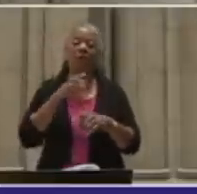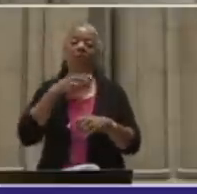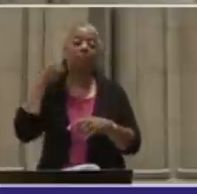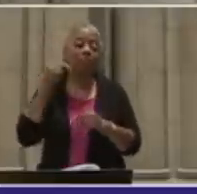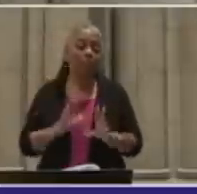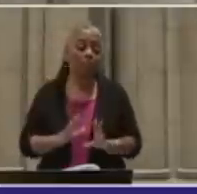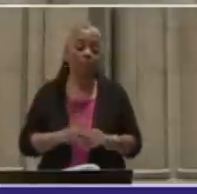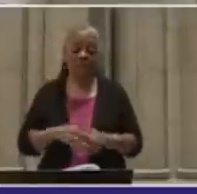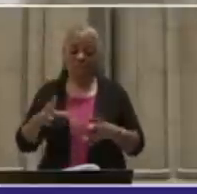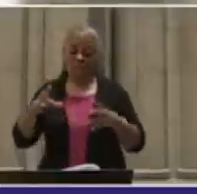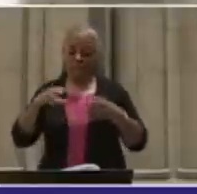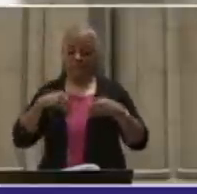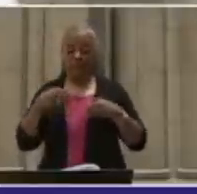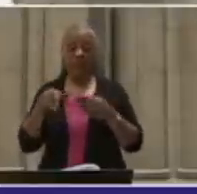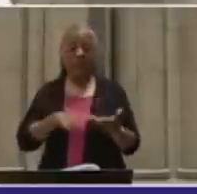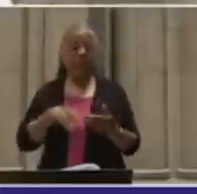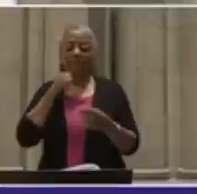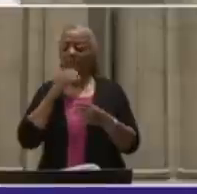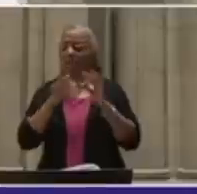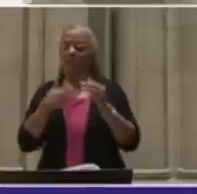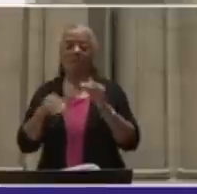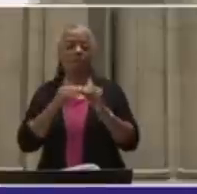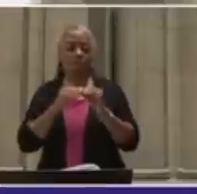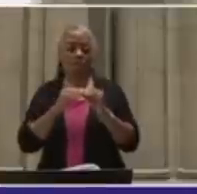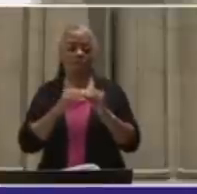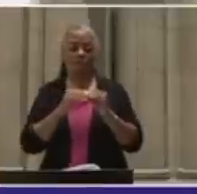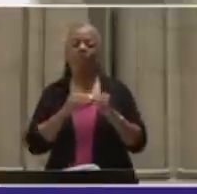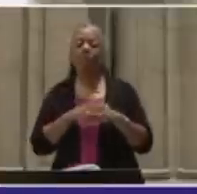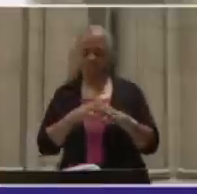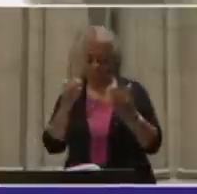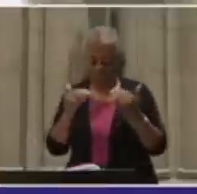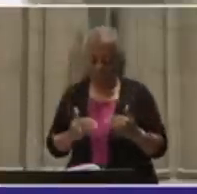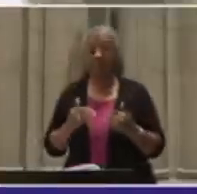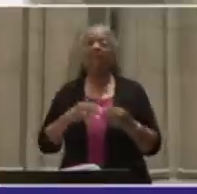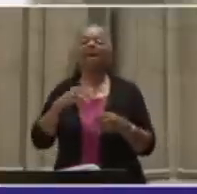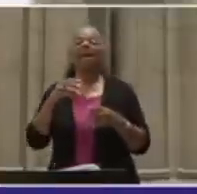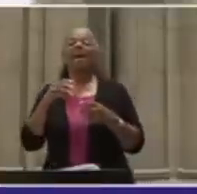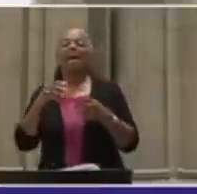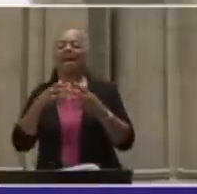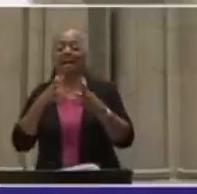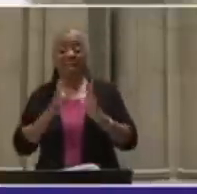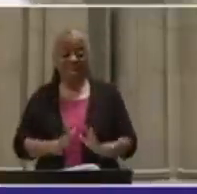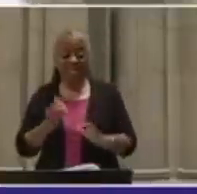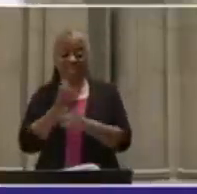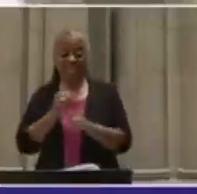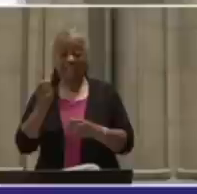anymore. Then there was the Atlantic slave trade, race-based chattel